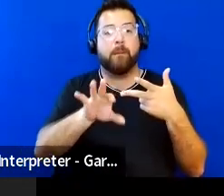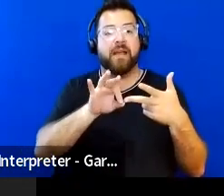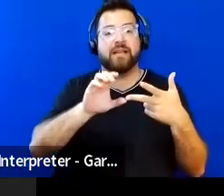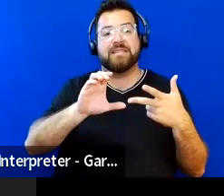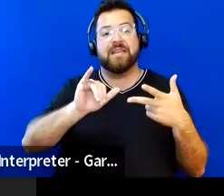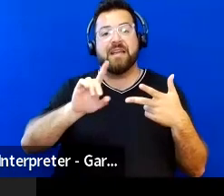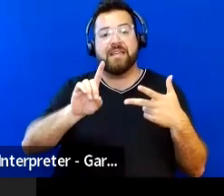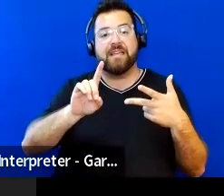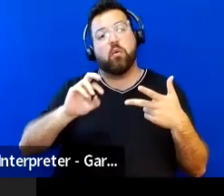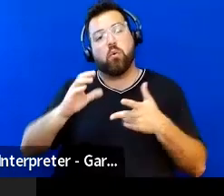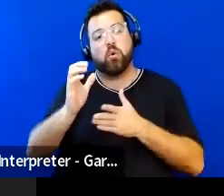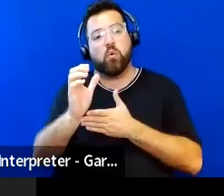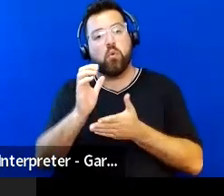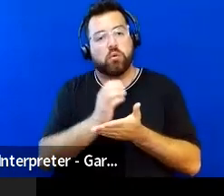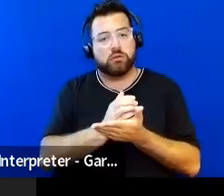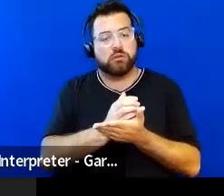course.